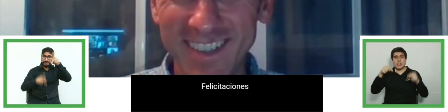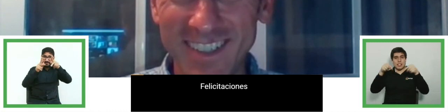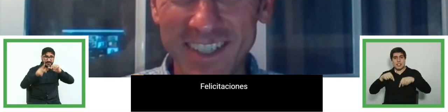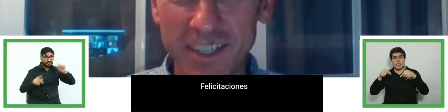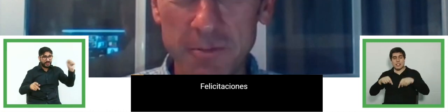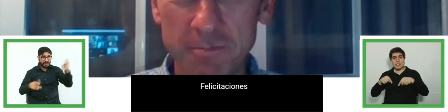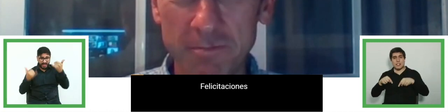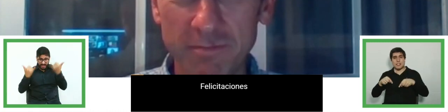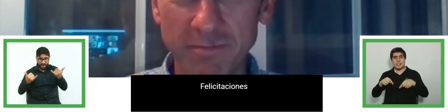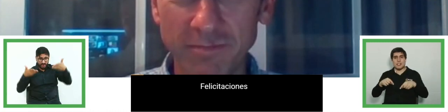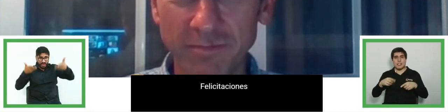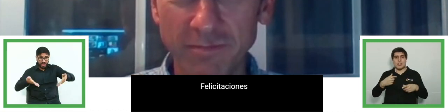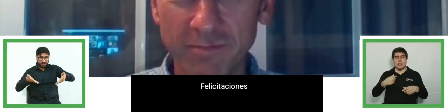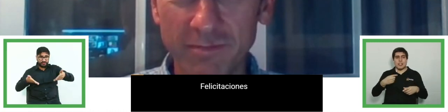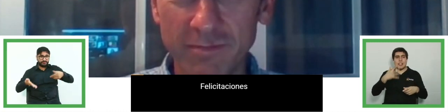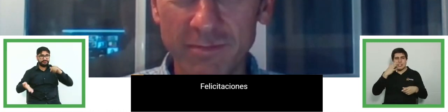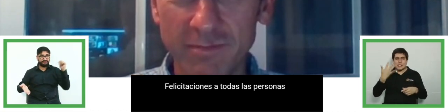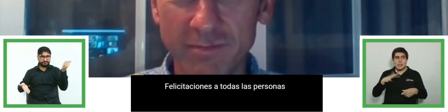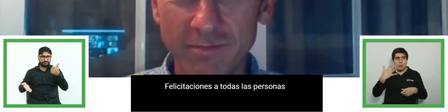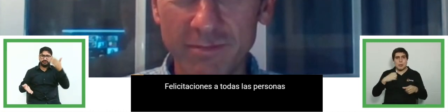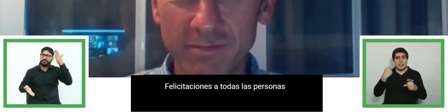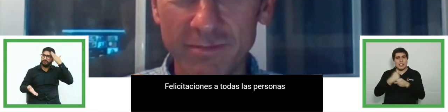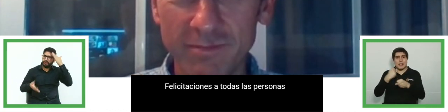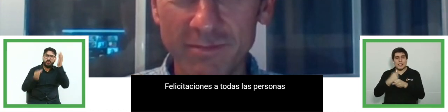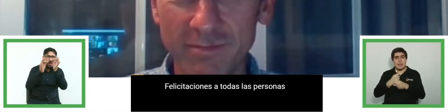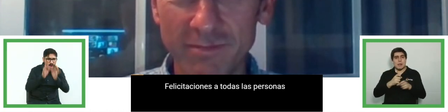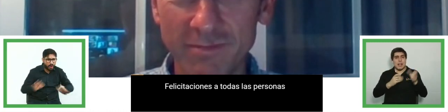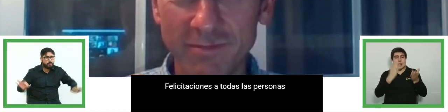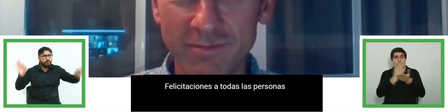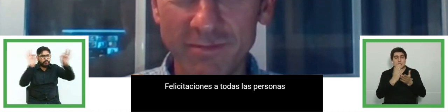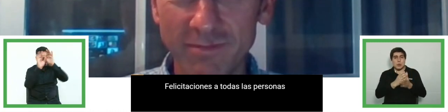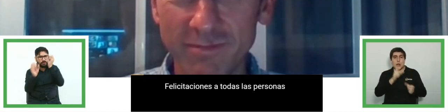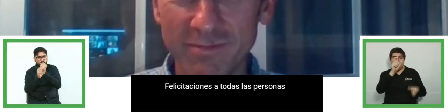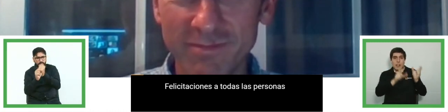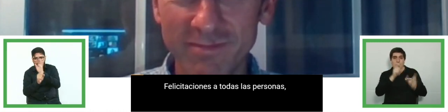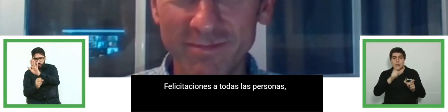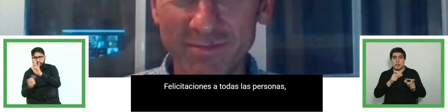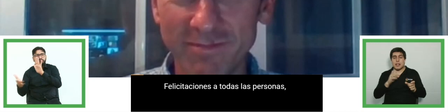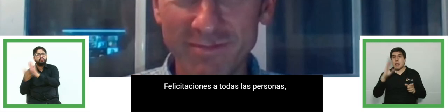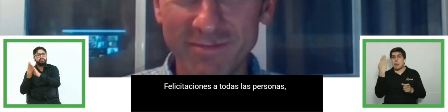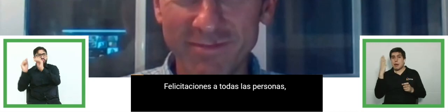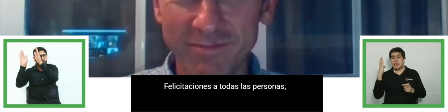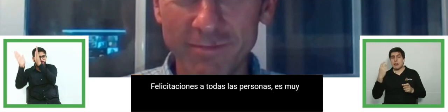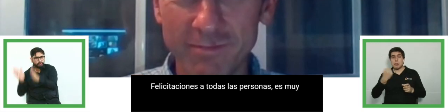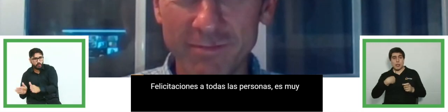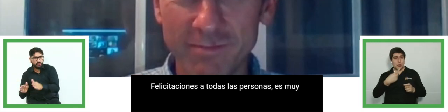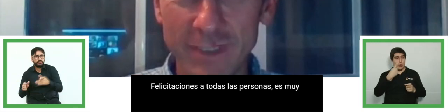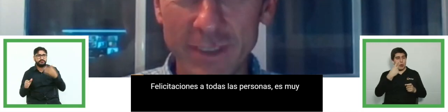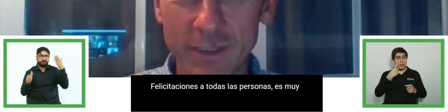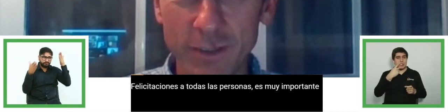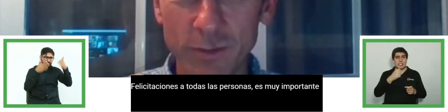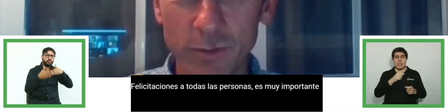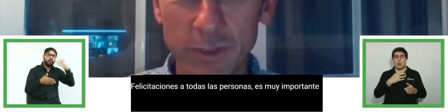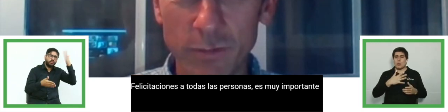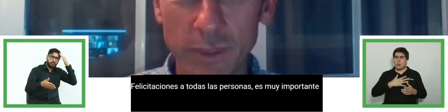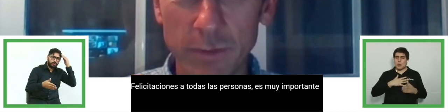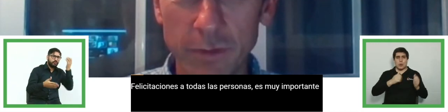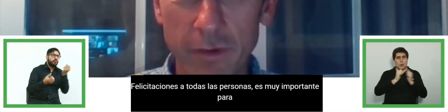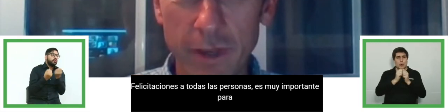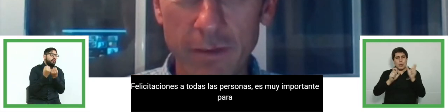important for Escola de Gente in Brazil to know all this work and talking to people that I feel